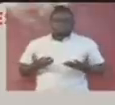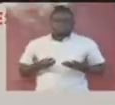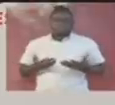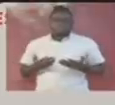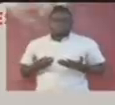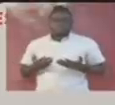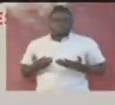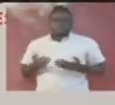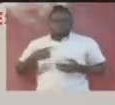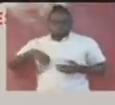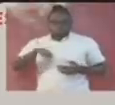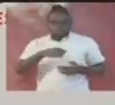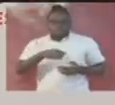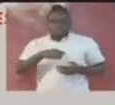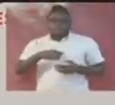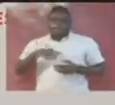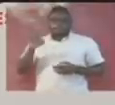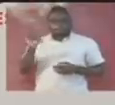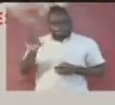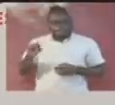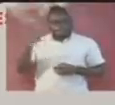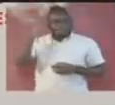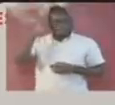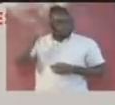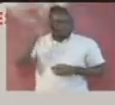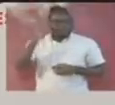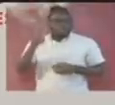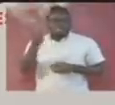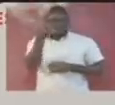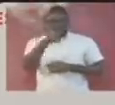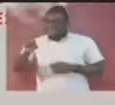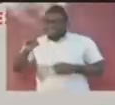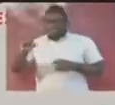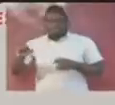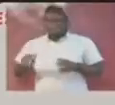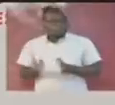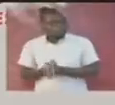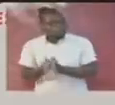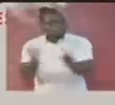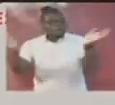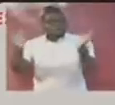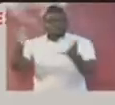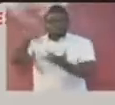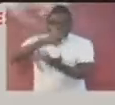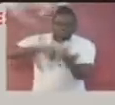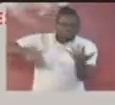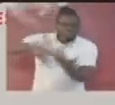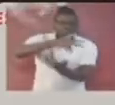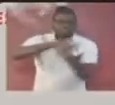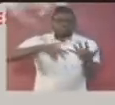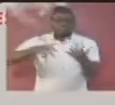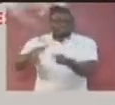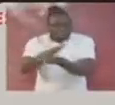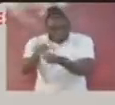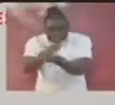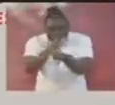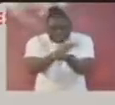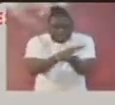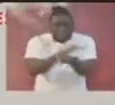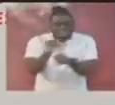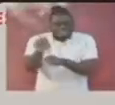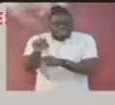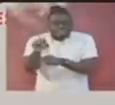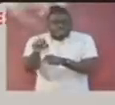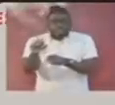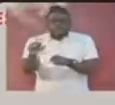I recognize that the national community wants to grieve, and